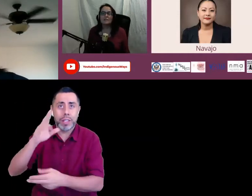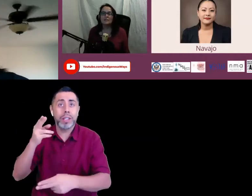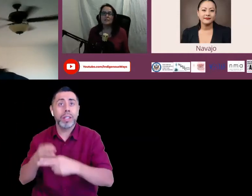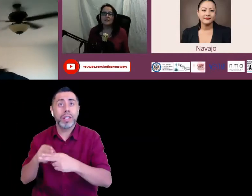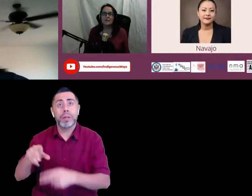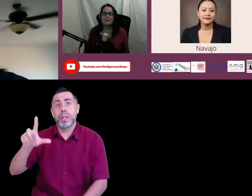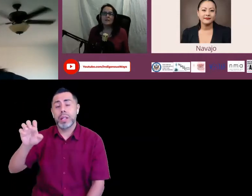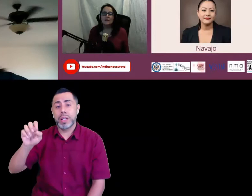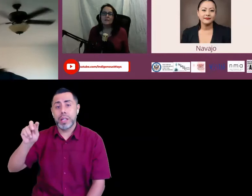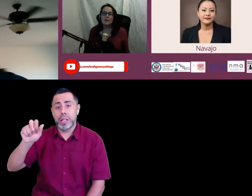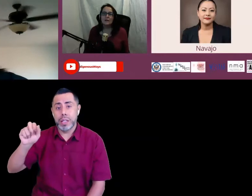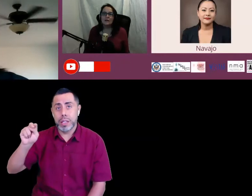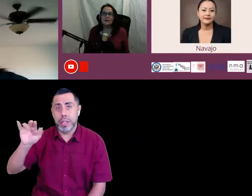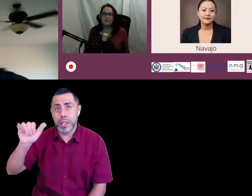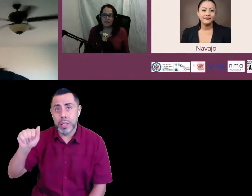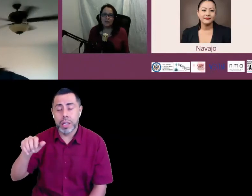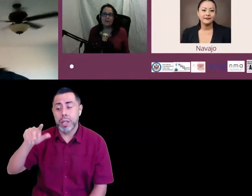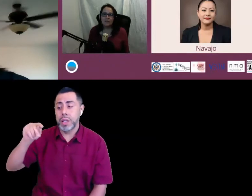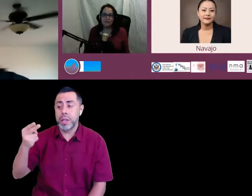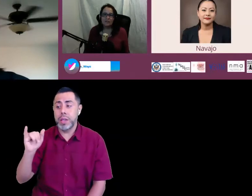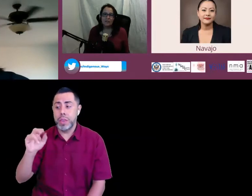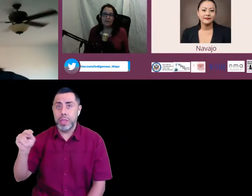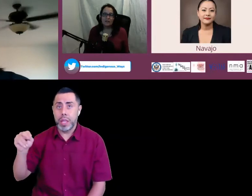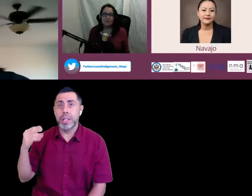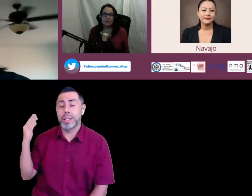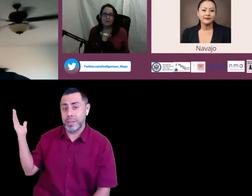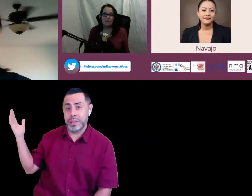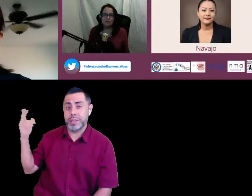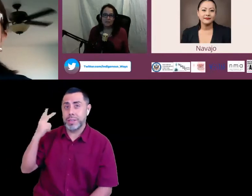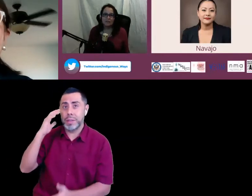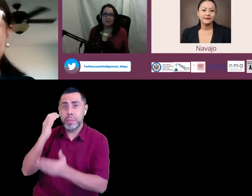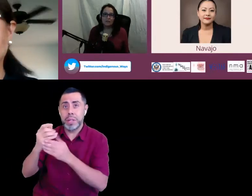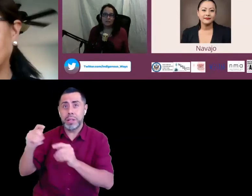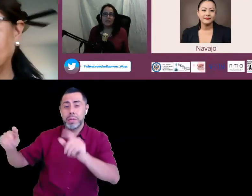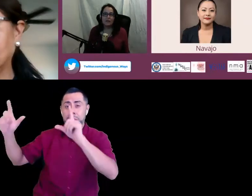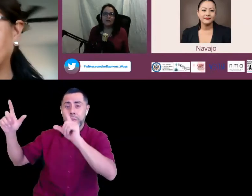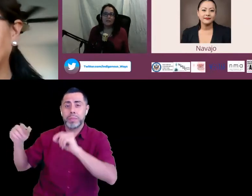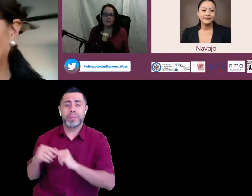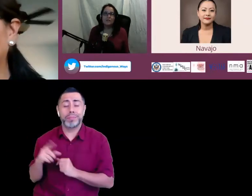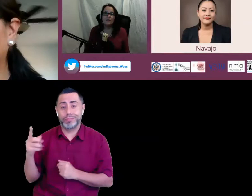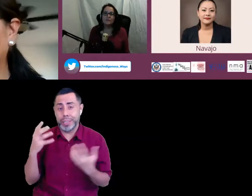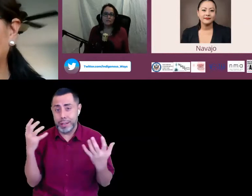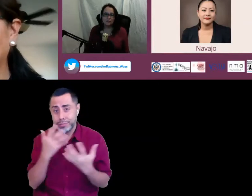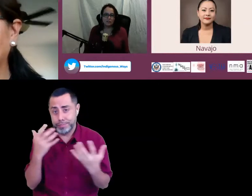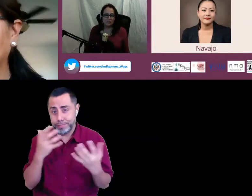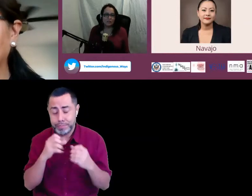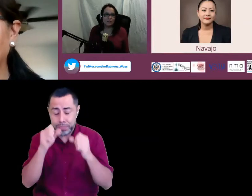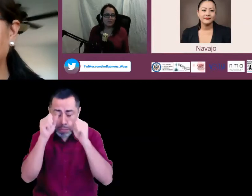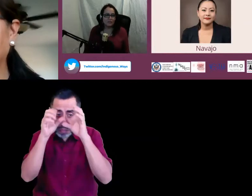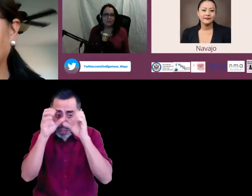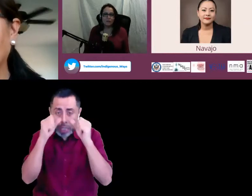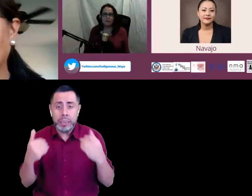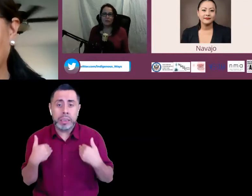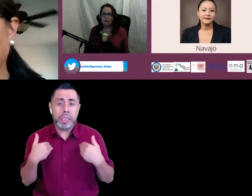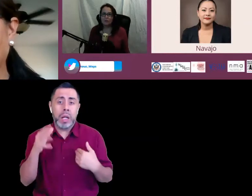and she's a pretty amazing young woman that goes to Dene College. So she's going to bless us